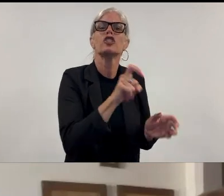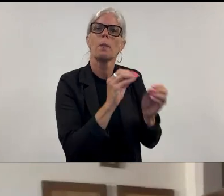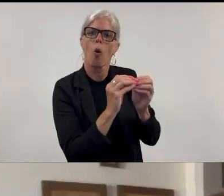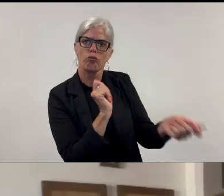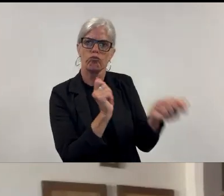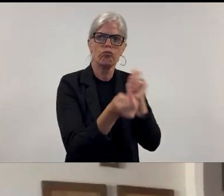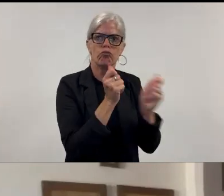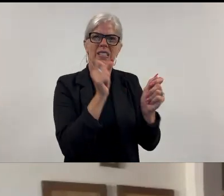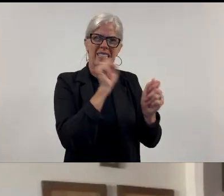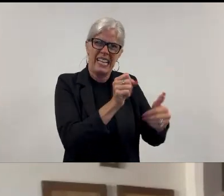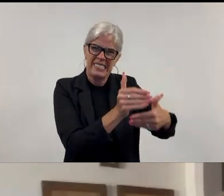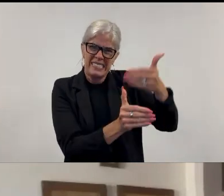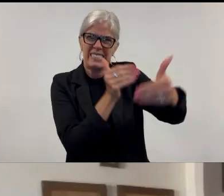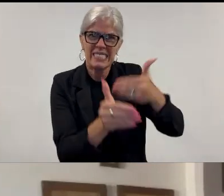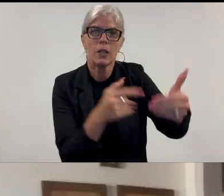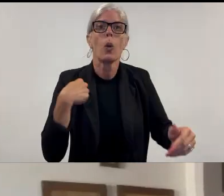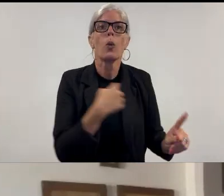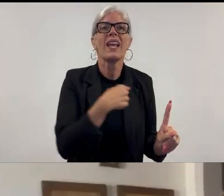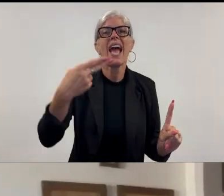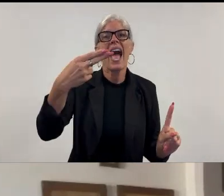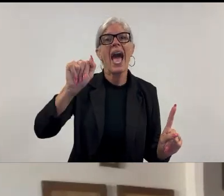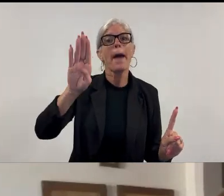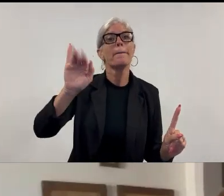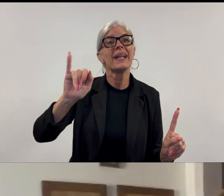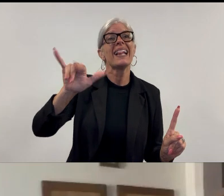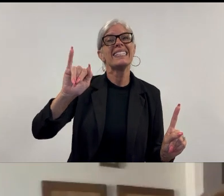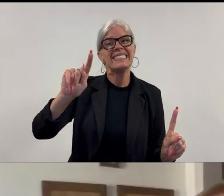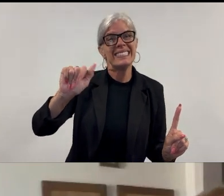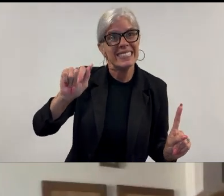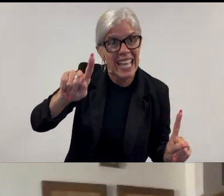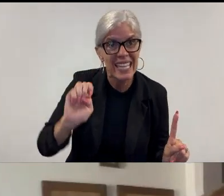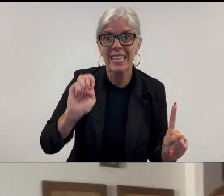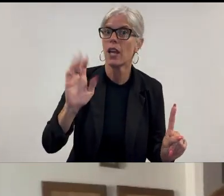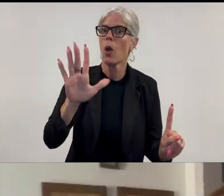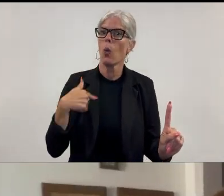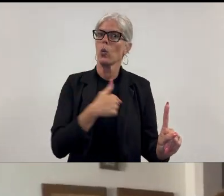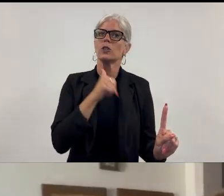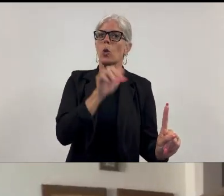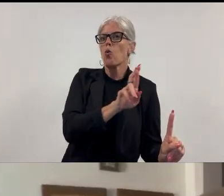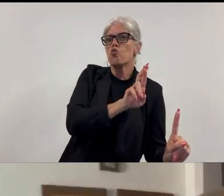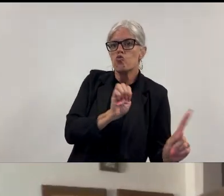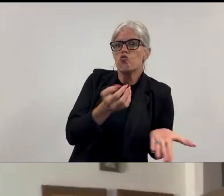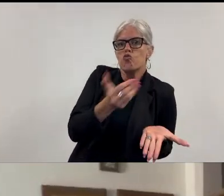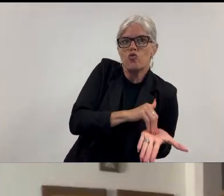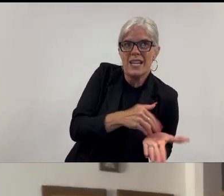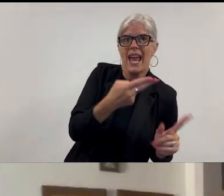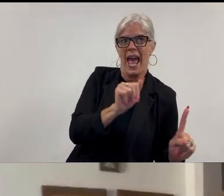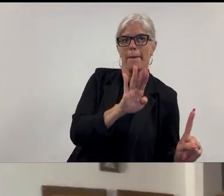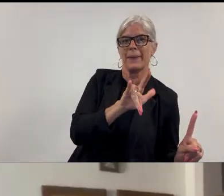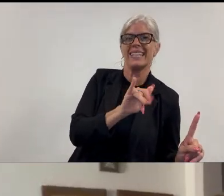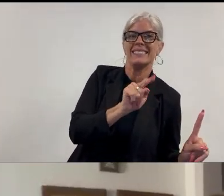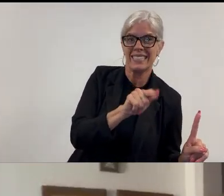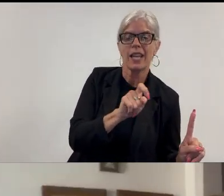We think that the nervous system is more adaptable to change. We habilitate,